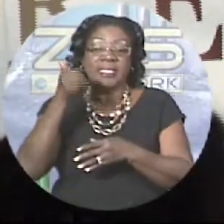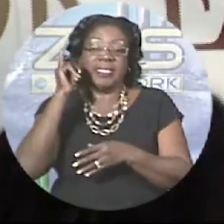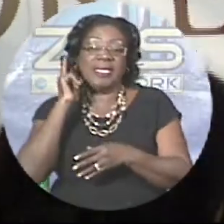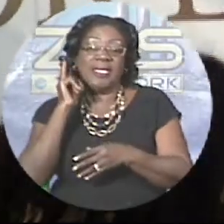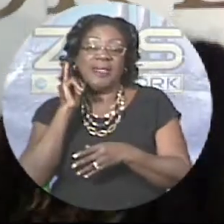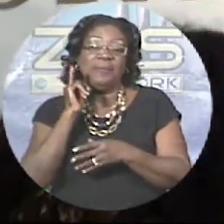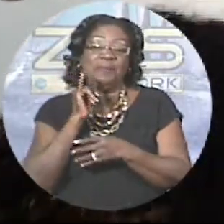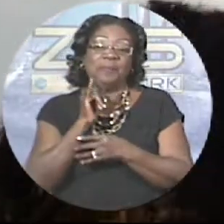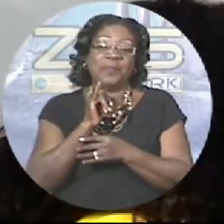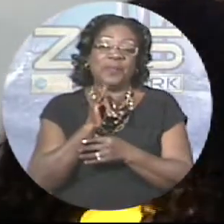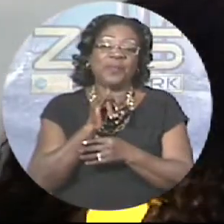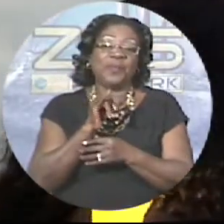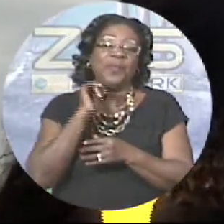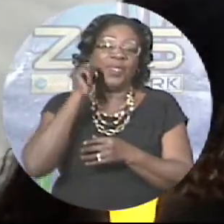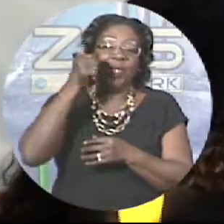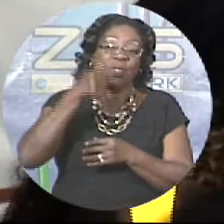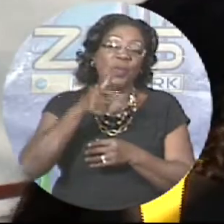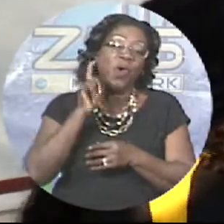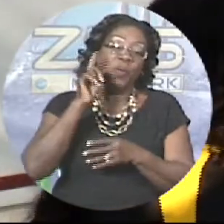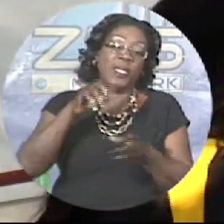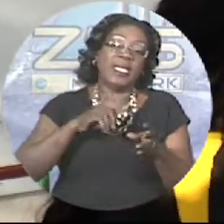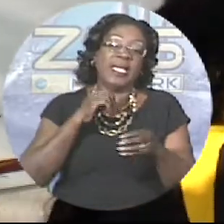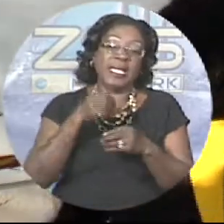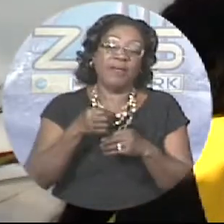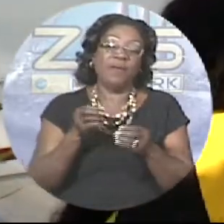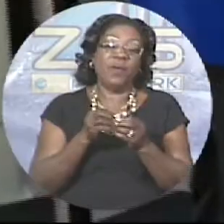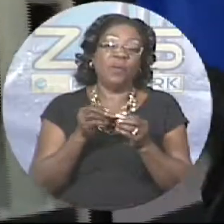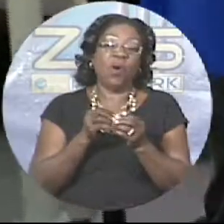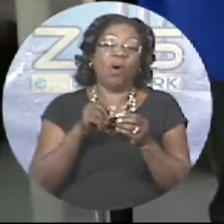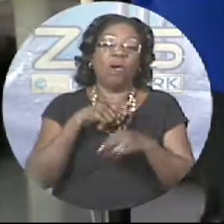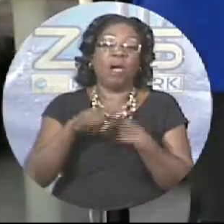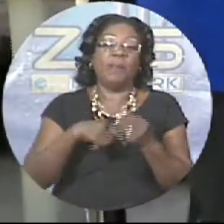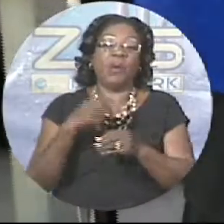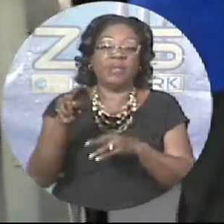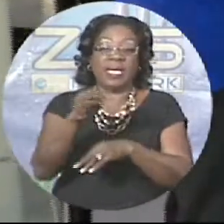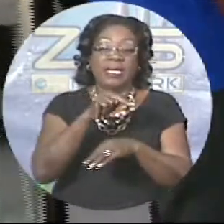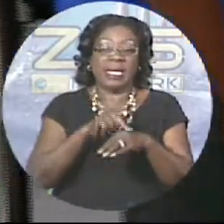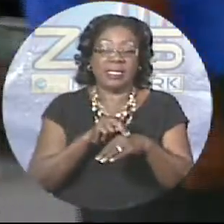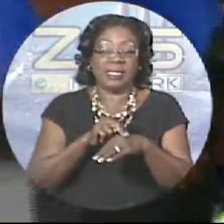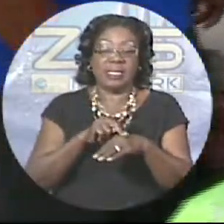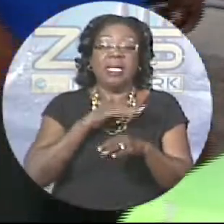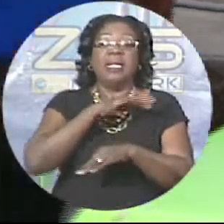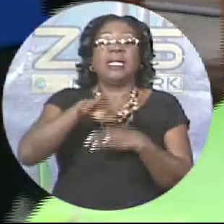to ZNS Total Sports tomorrow. We will give you all the highlights from the Nationals.